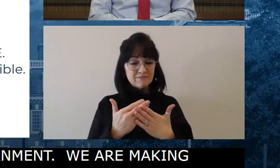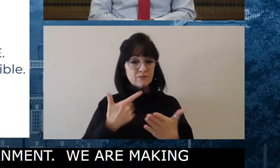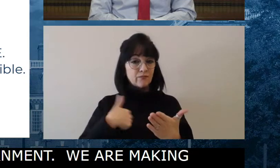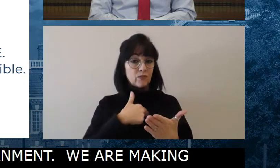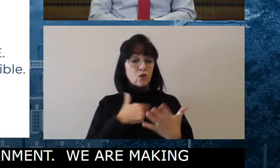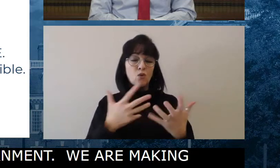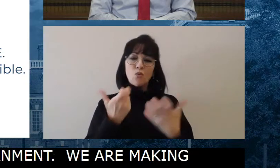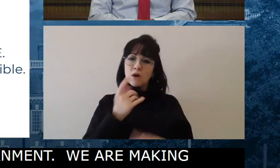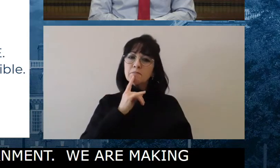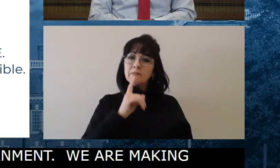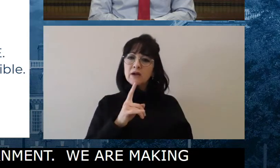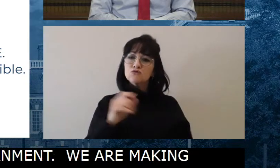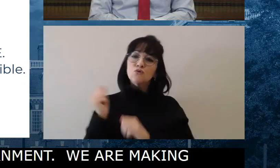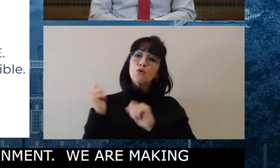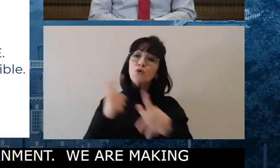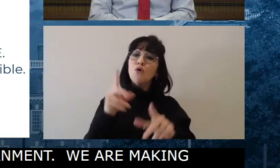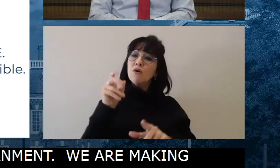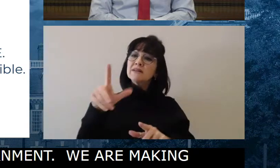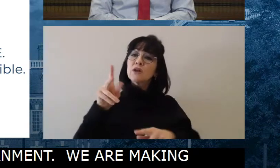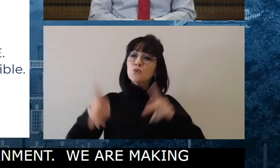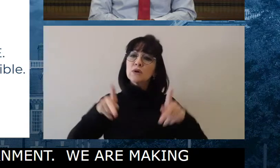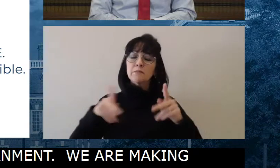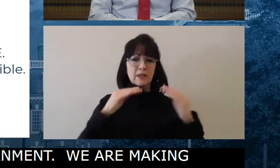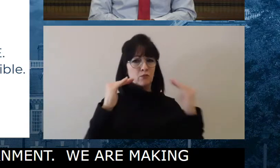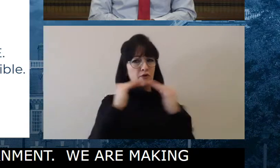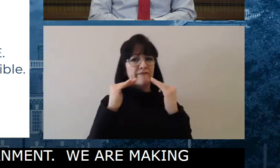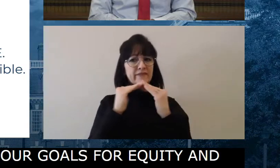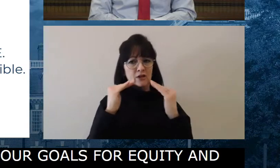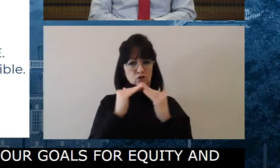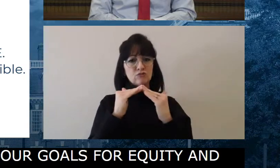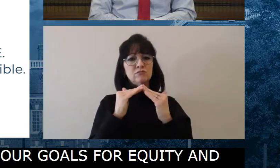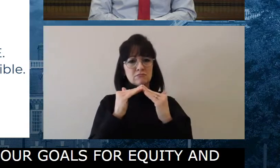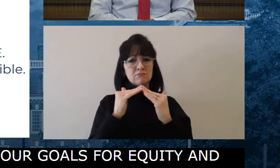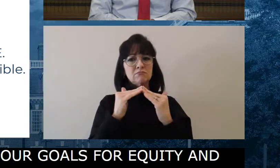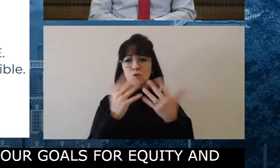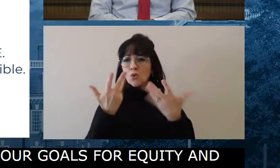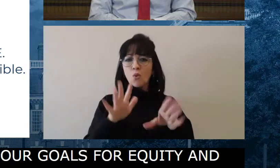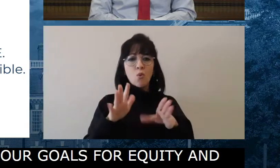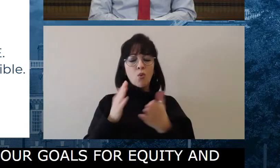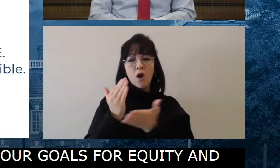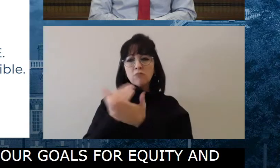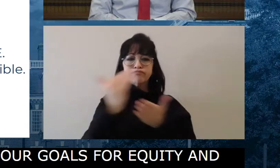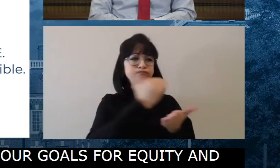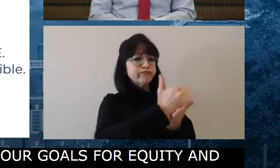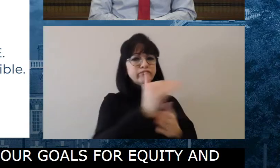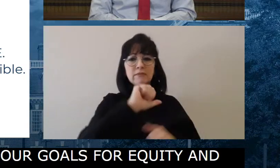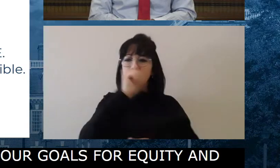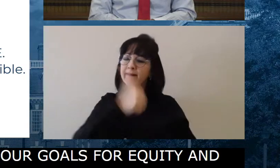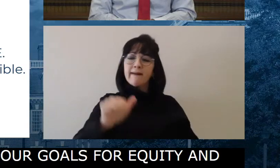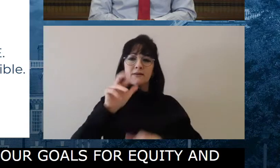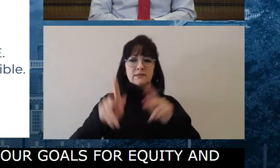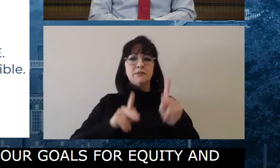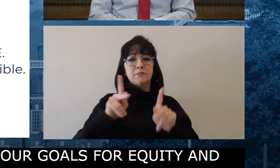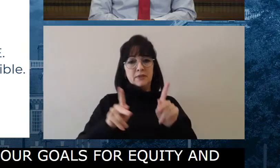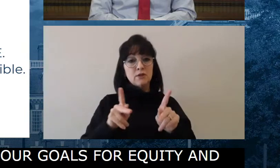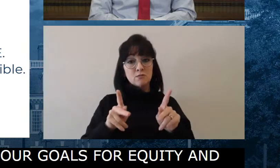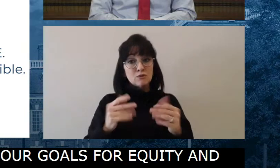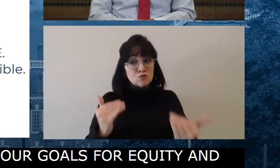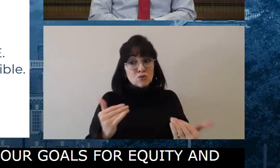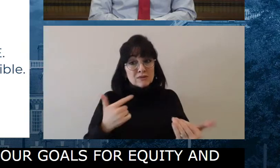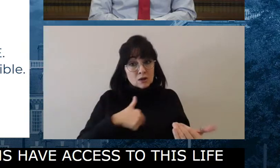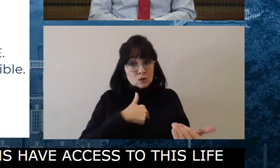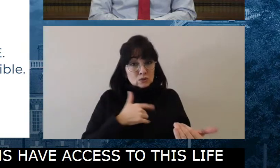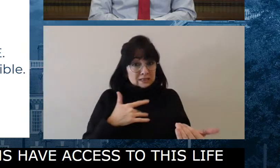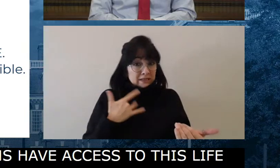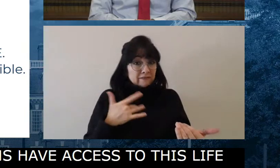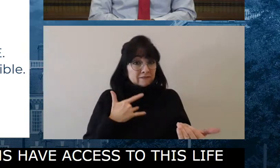have access to this life-saving vaccine. And so things are looking up. We've got the possibility of a